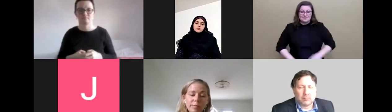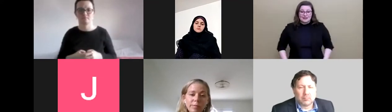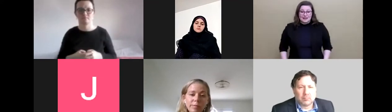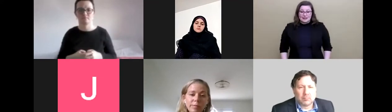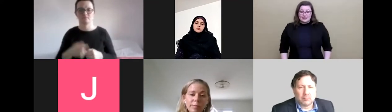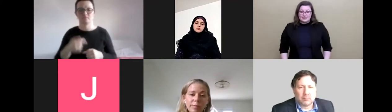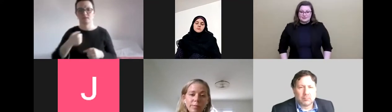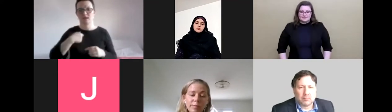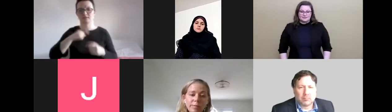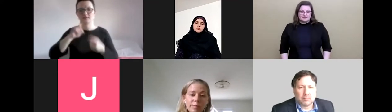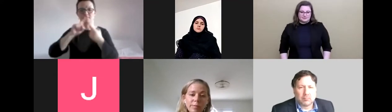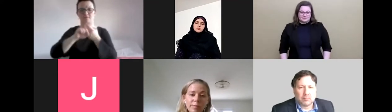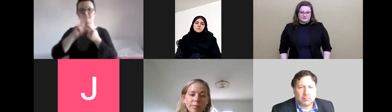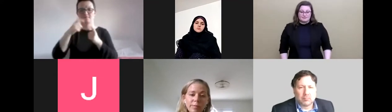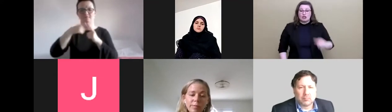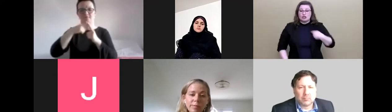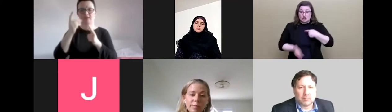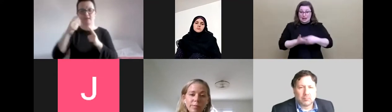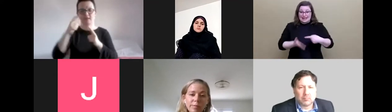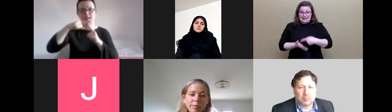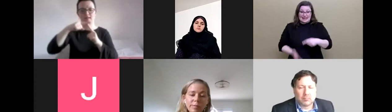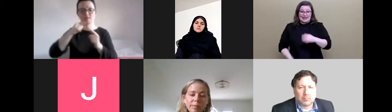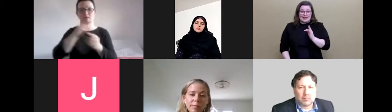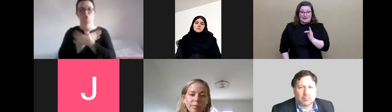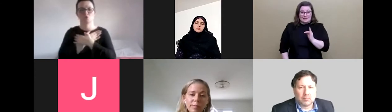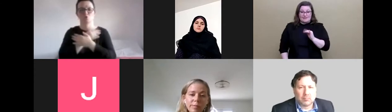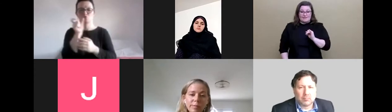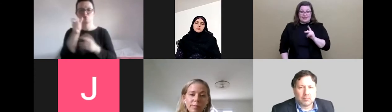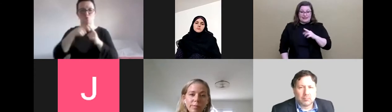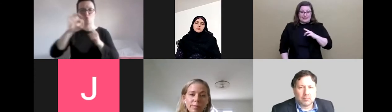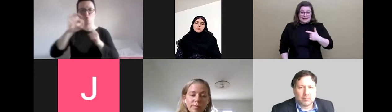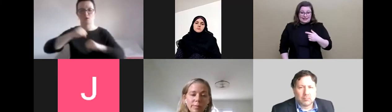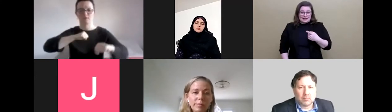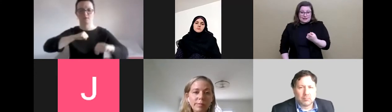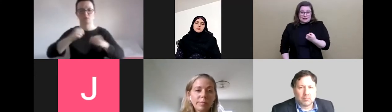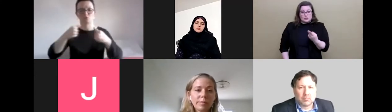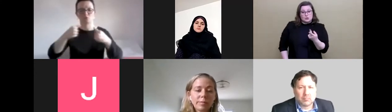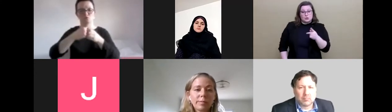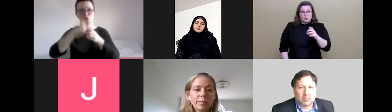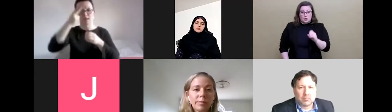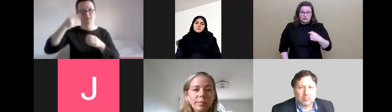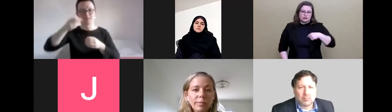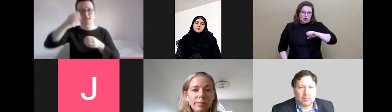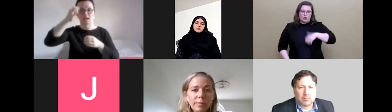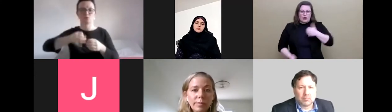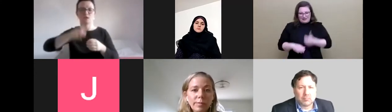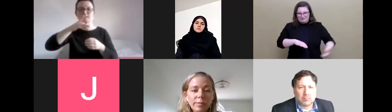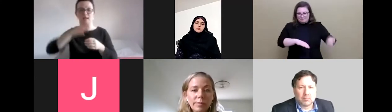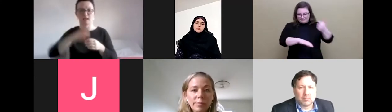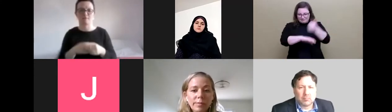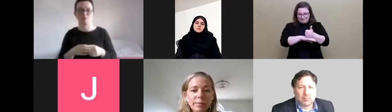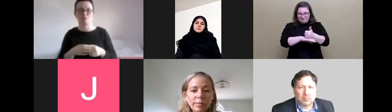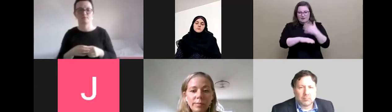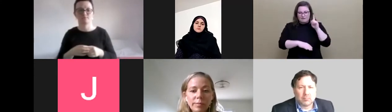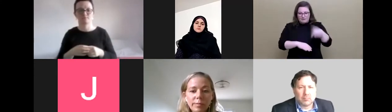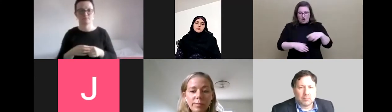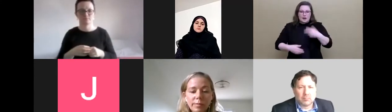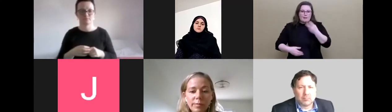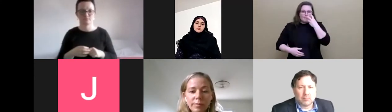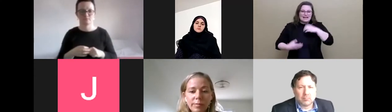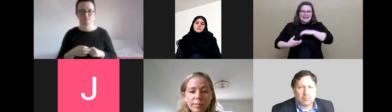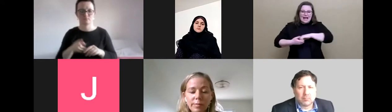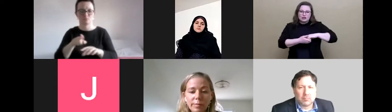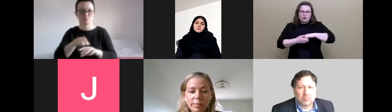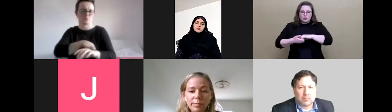sam Fikret Zuko. My name is Fikret Zuko, the director of the Association of the Blind of